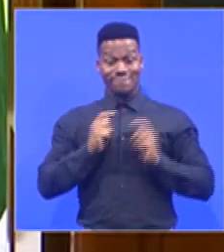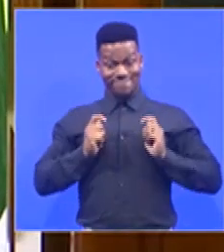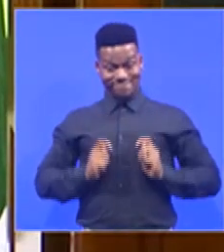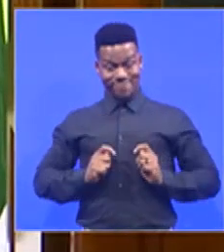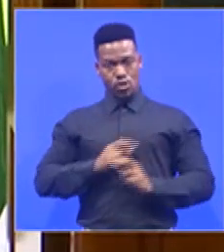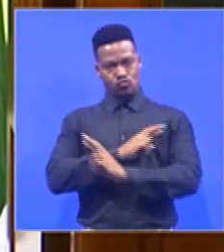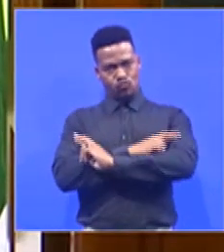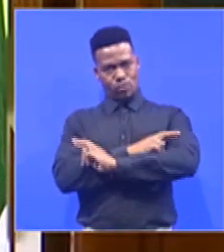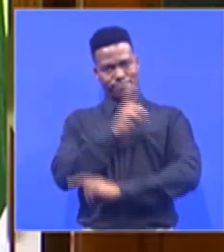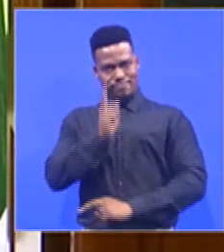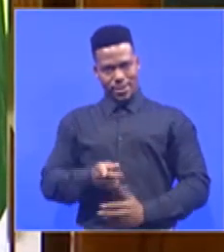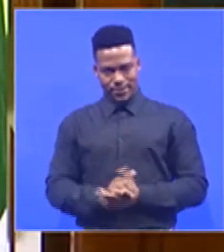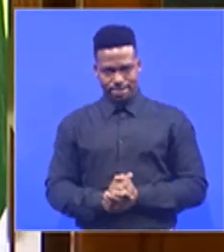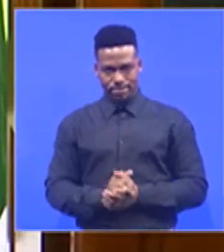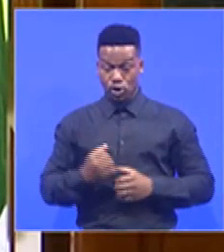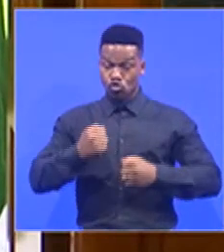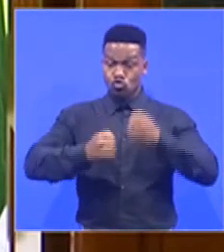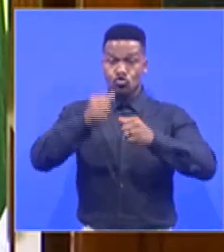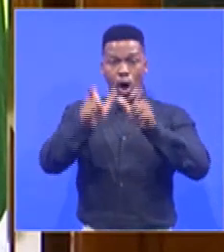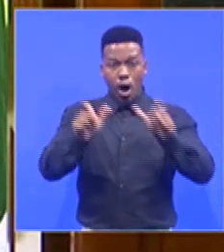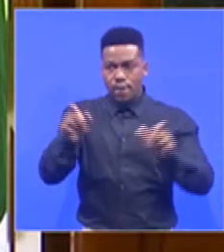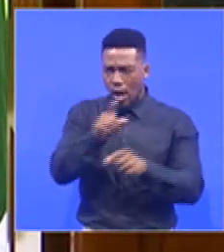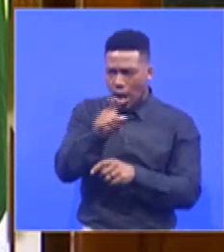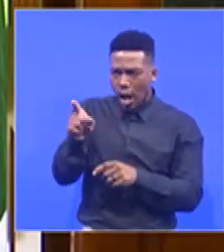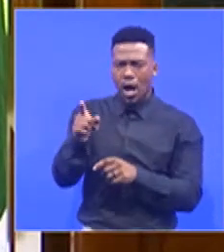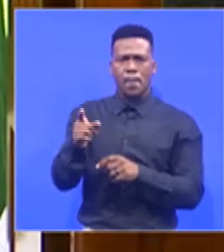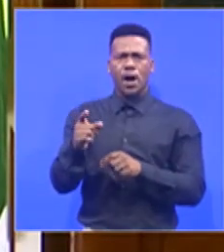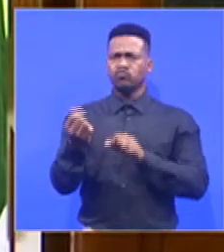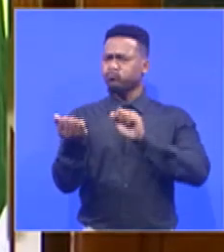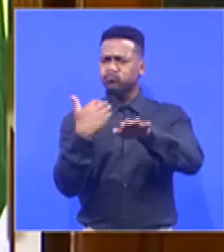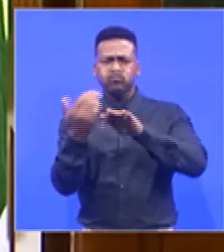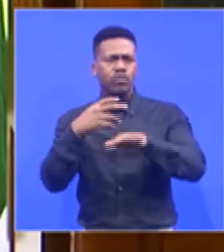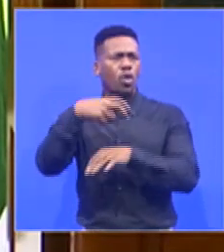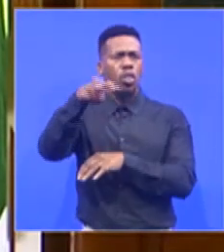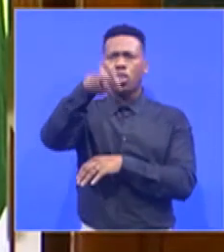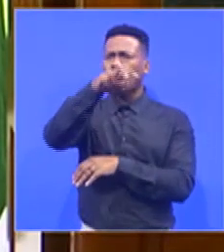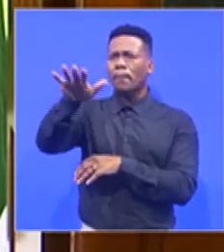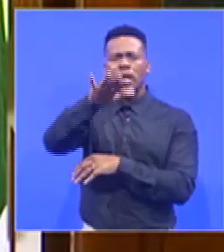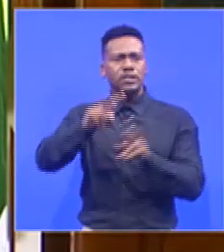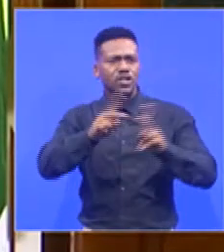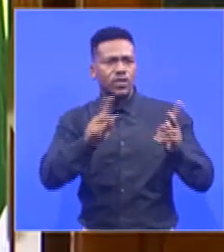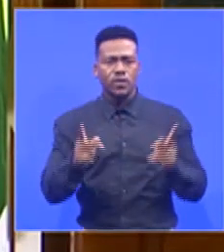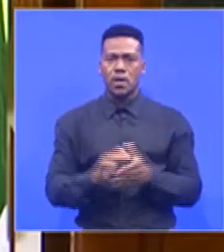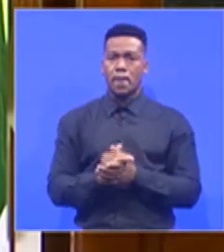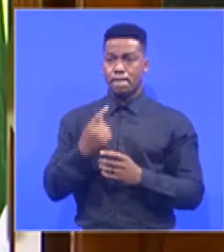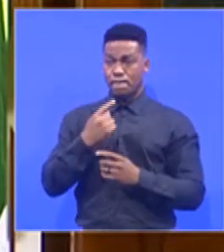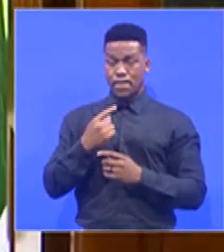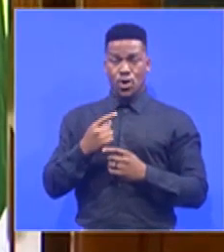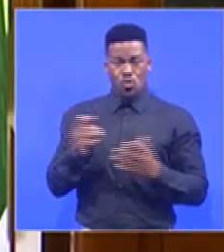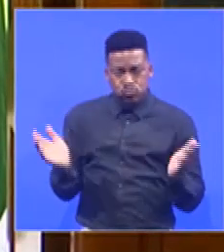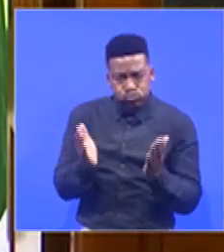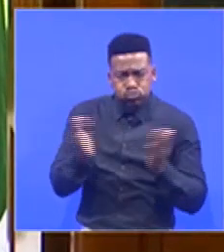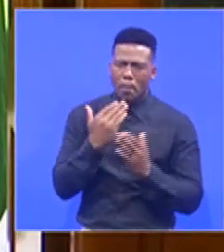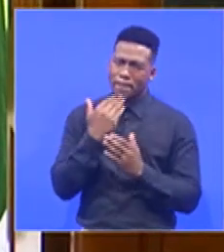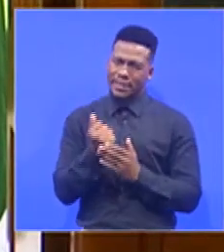rest. Motorists and other road users traveling to various destinations are encouraged to avoid traveling